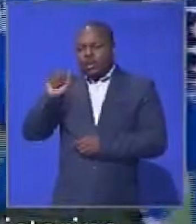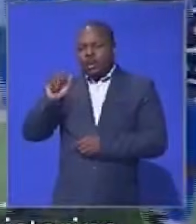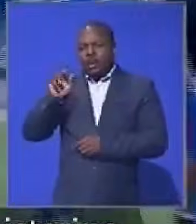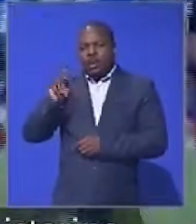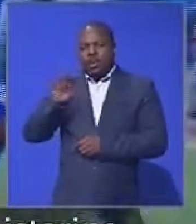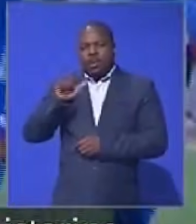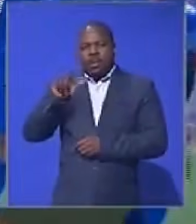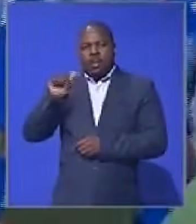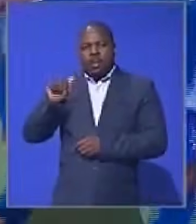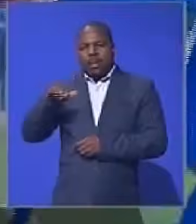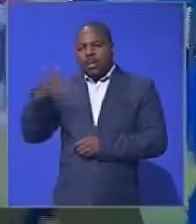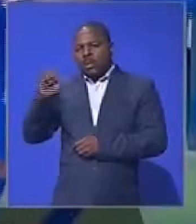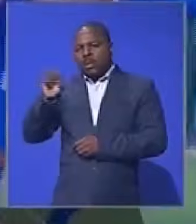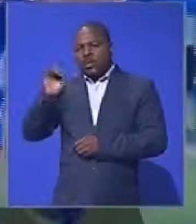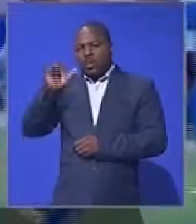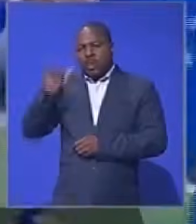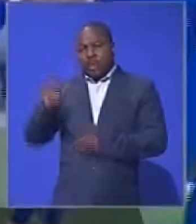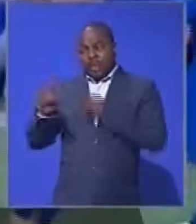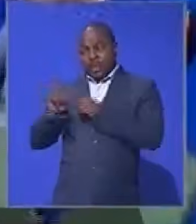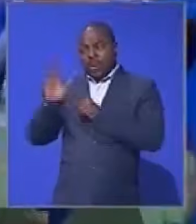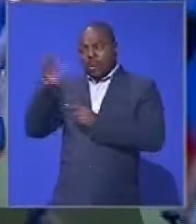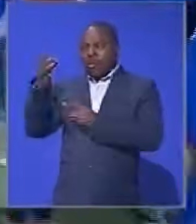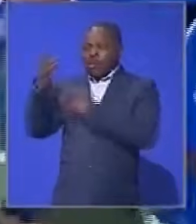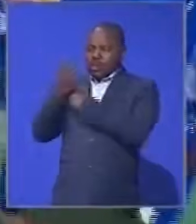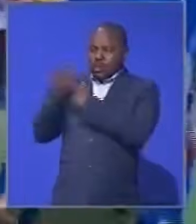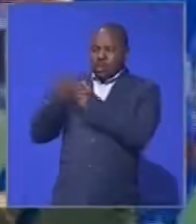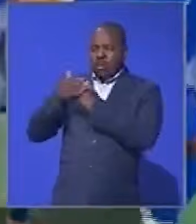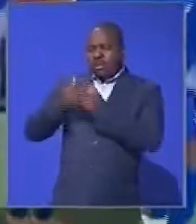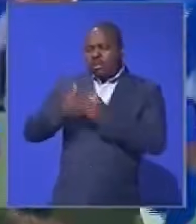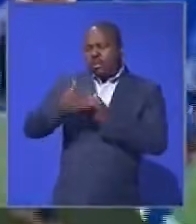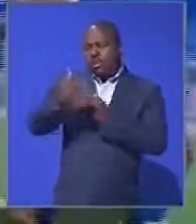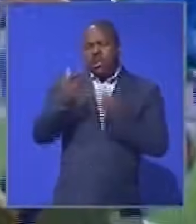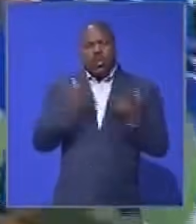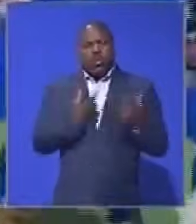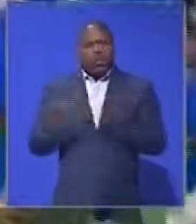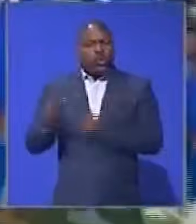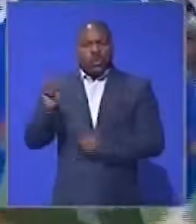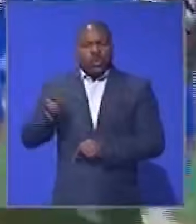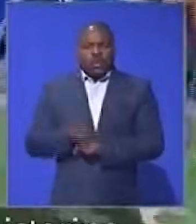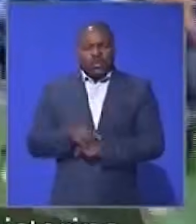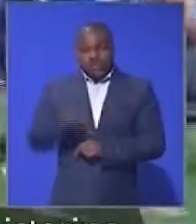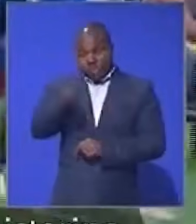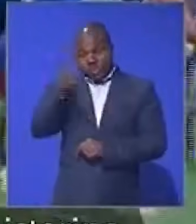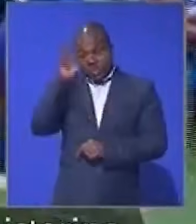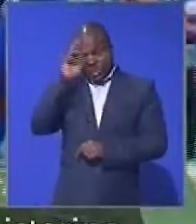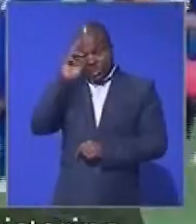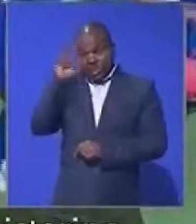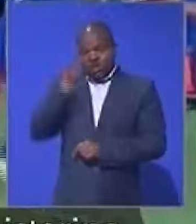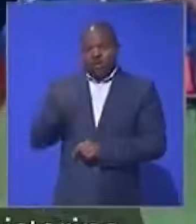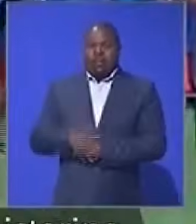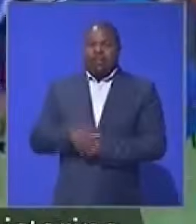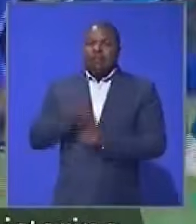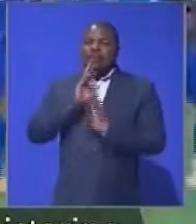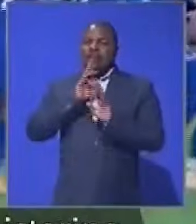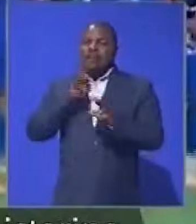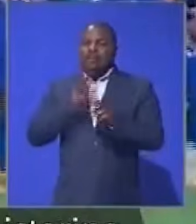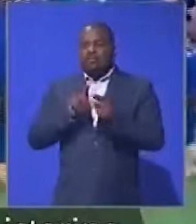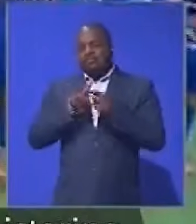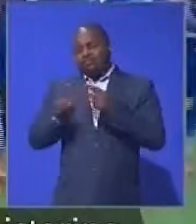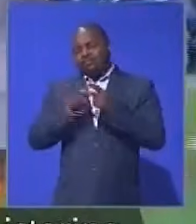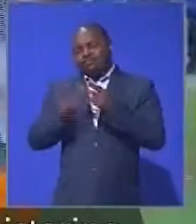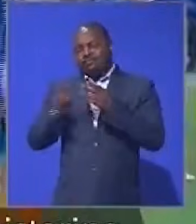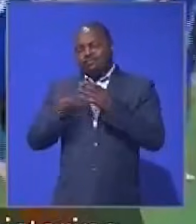kgona gore botsa gore na what is it that Masikwele pen go ya ko pele o tla kgona go lemoga gore go tlo expectiwa di report tse pedi tse